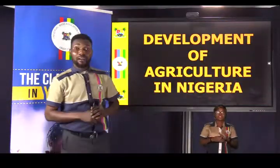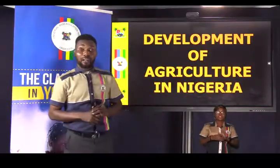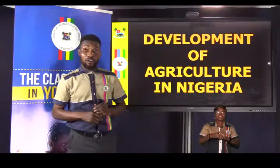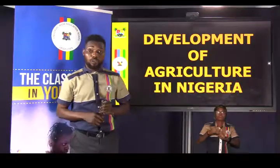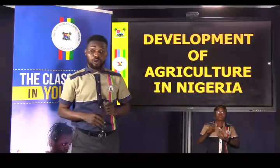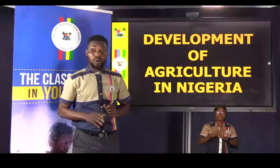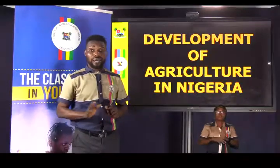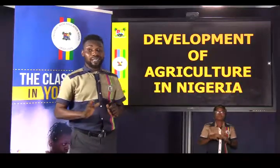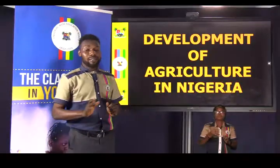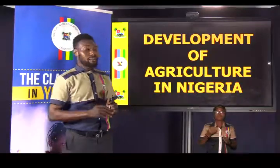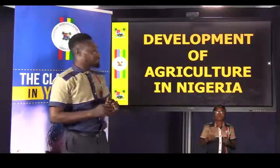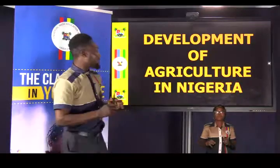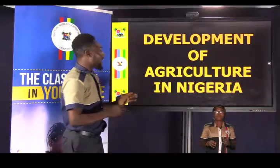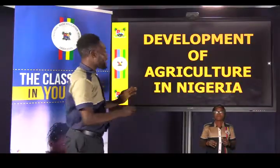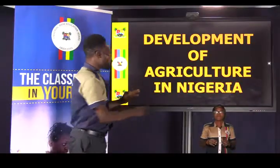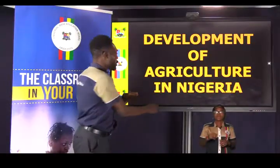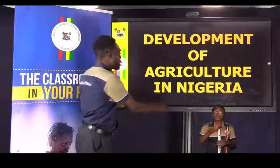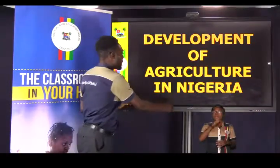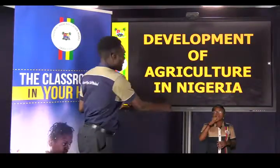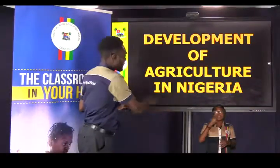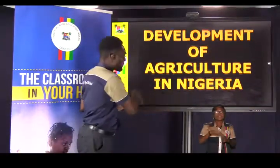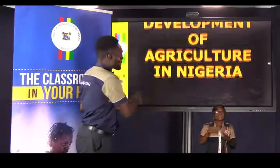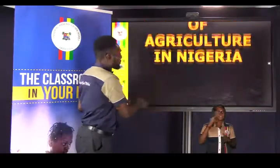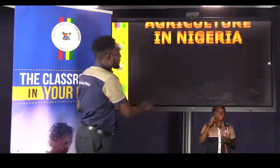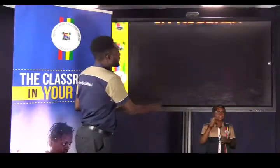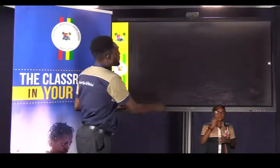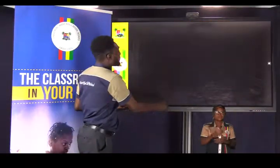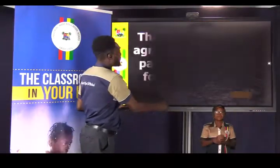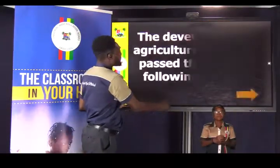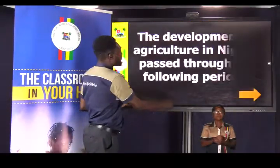of agriculture in Nigeria.